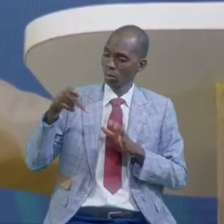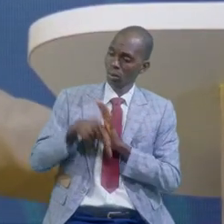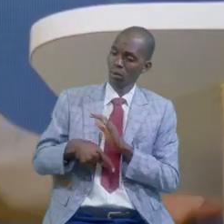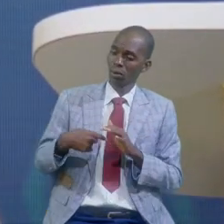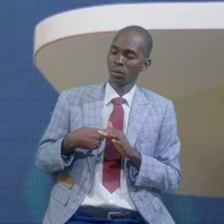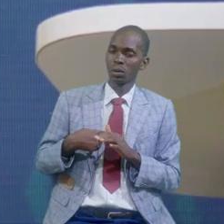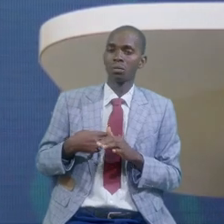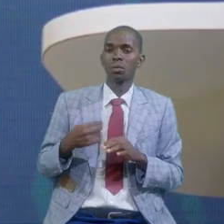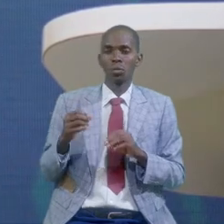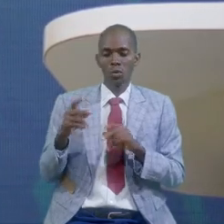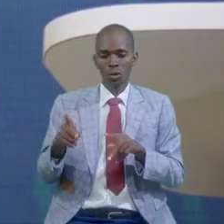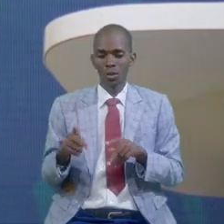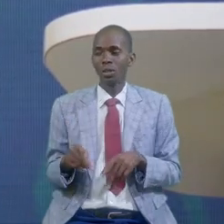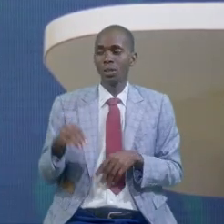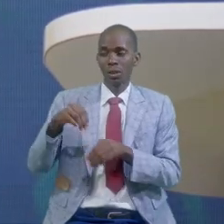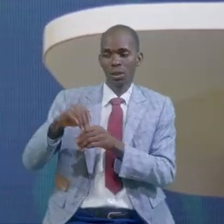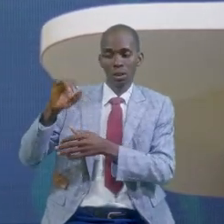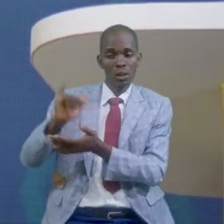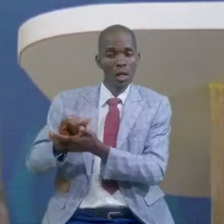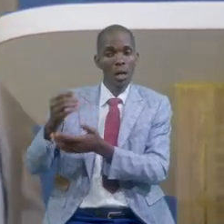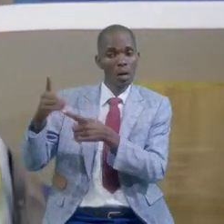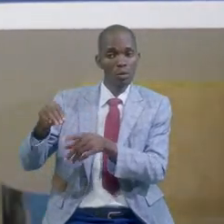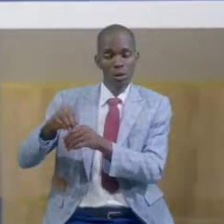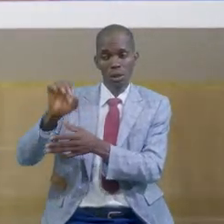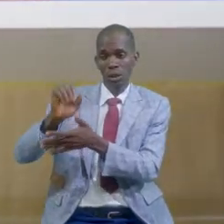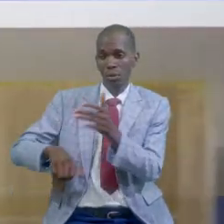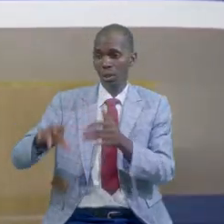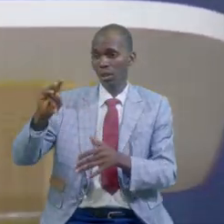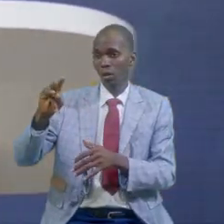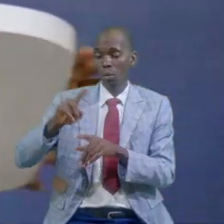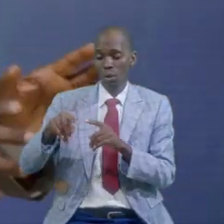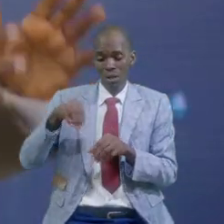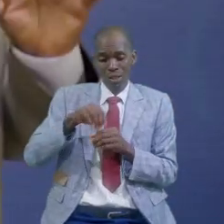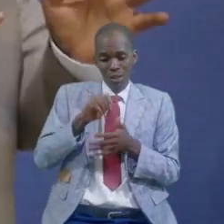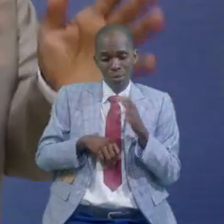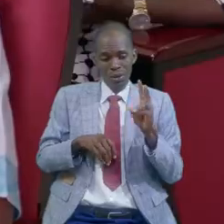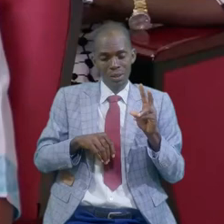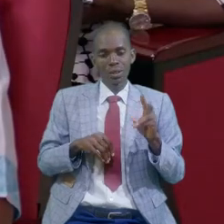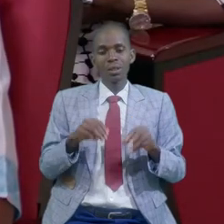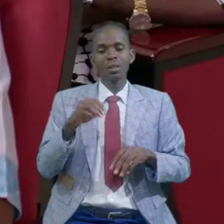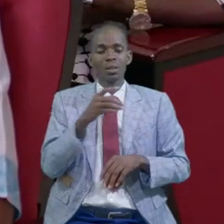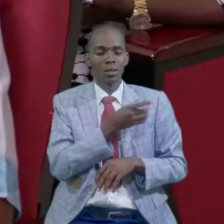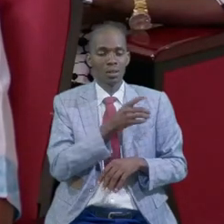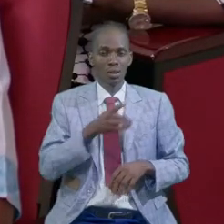I just received the anointing. The anointing you receive will work for